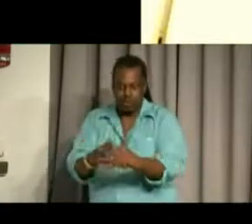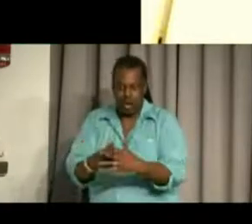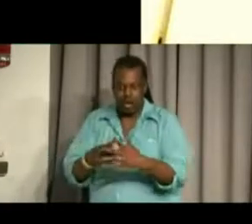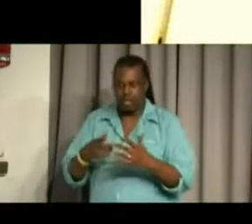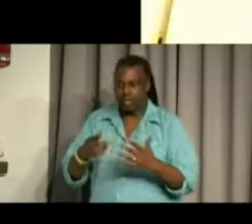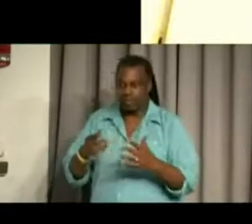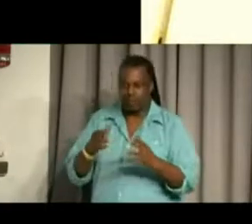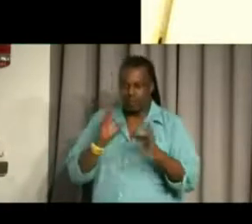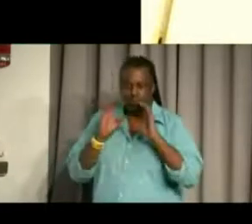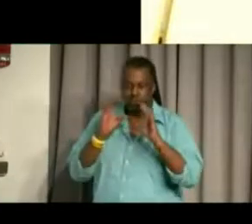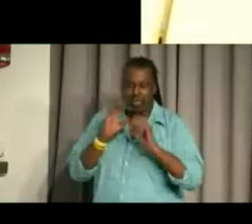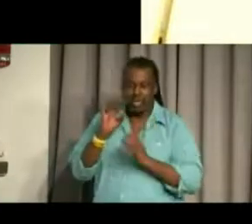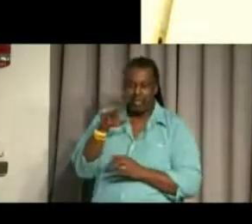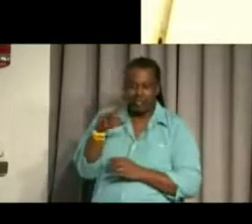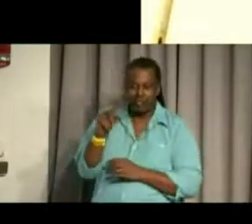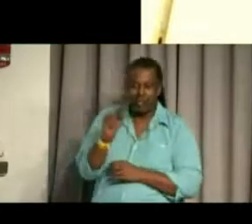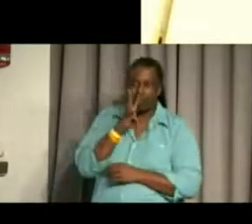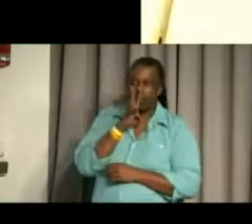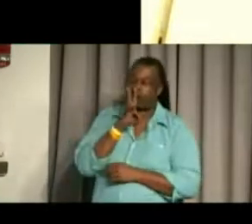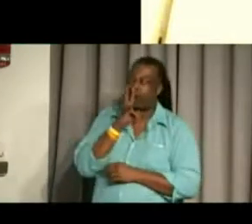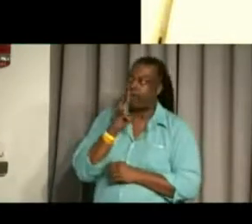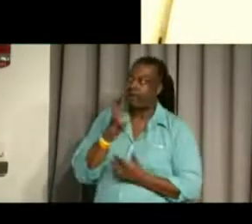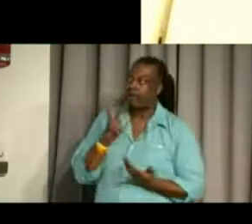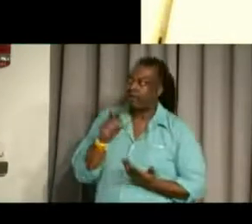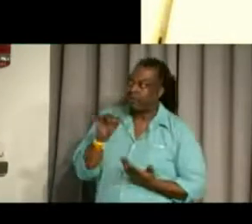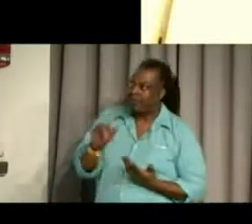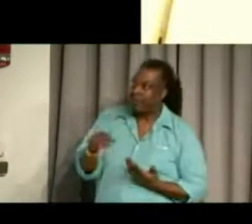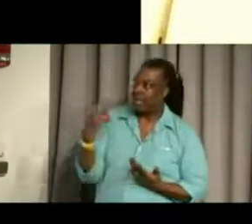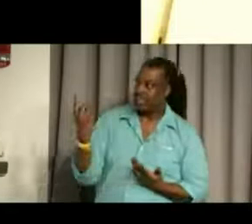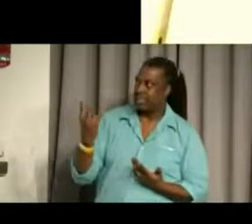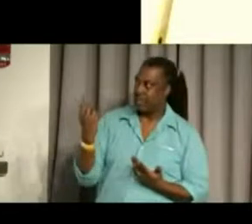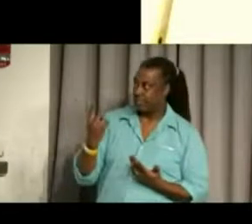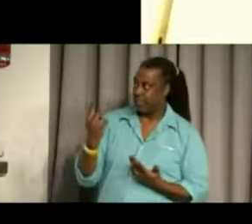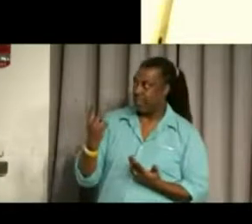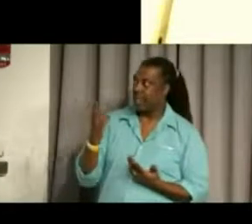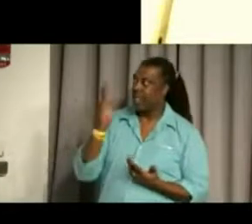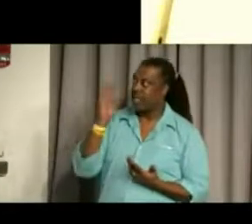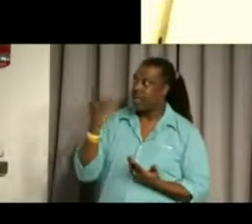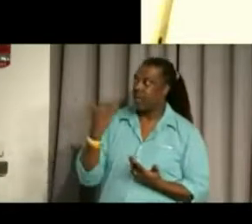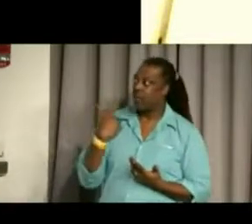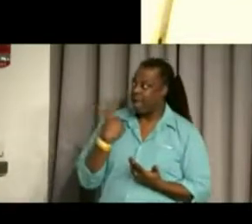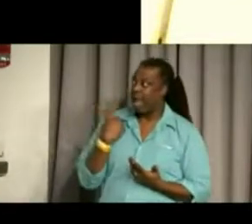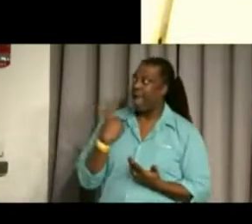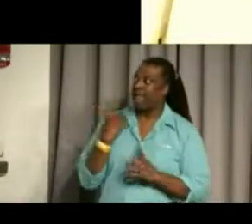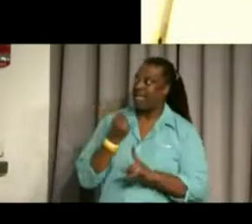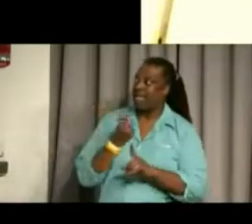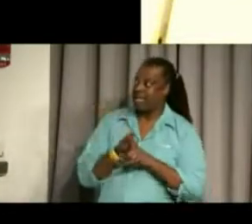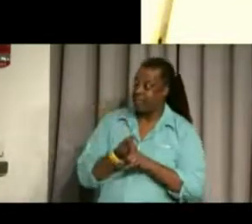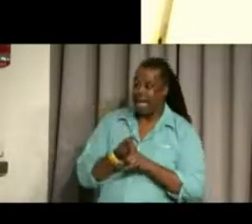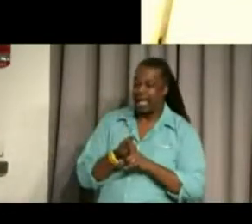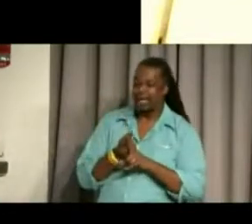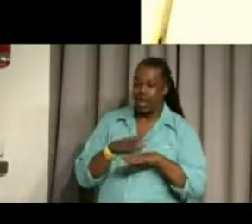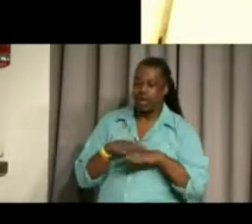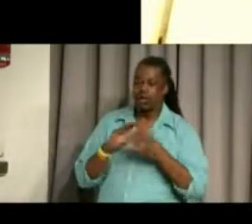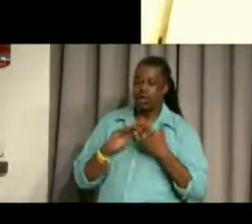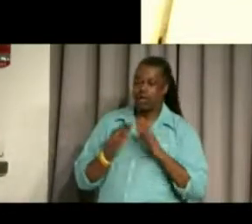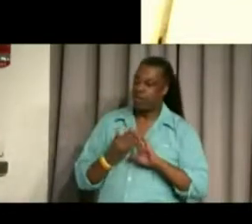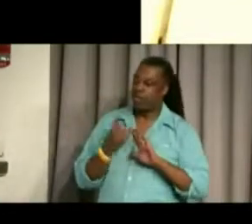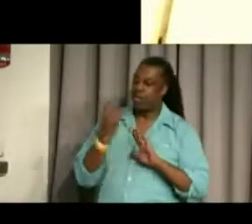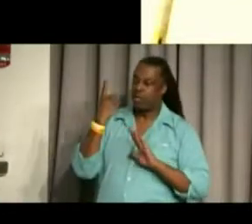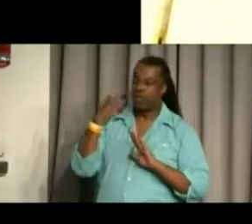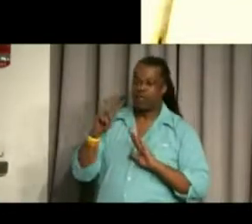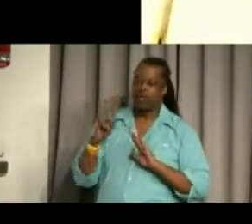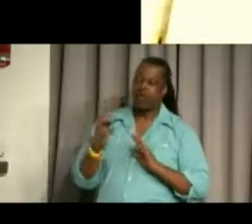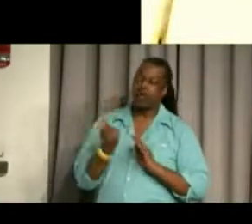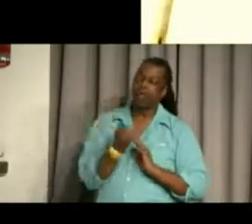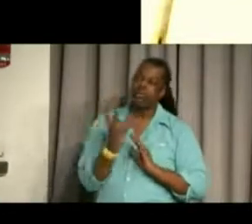drinking Flint water. And this is something that is going to have impact on our community for